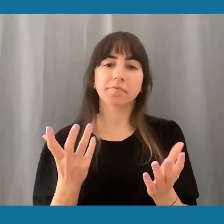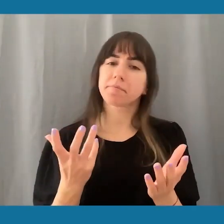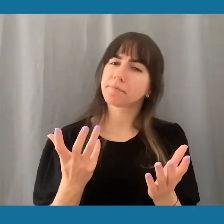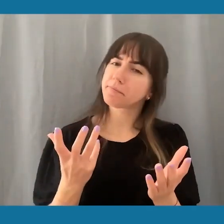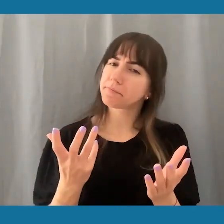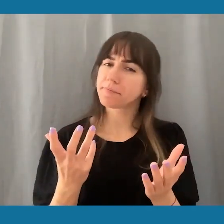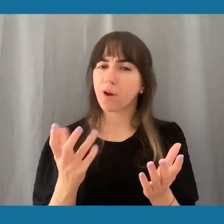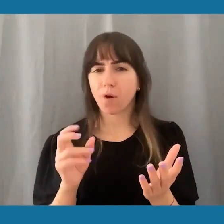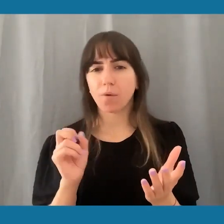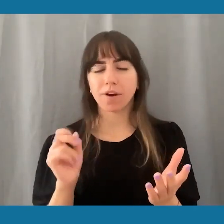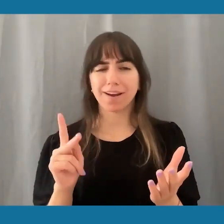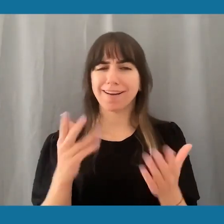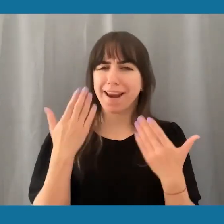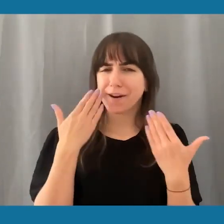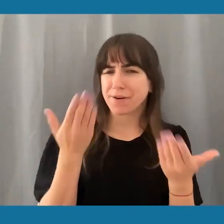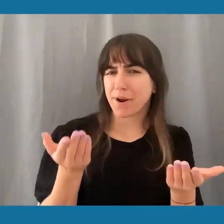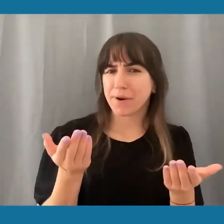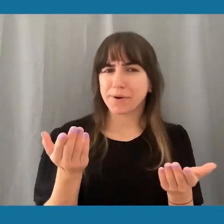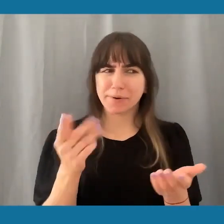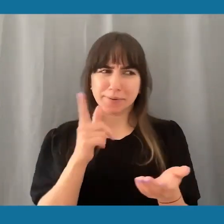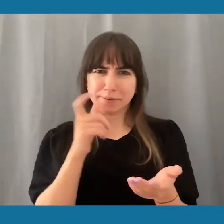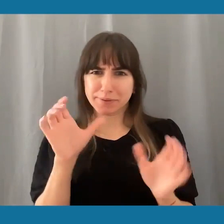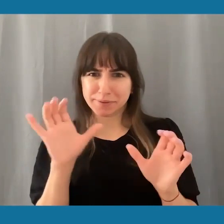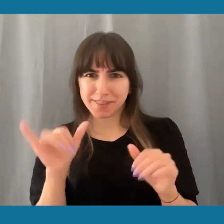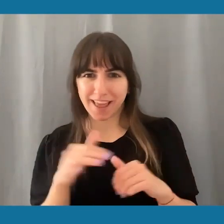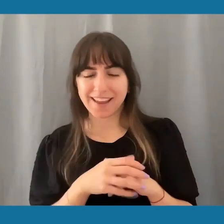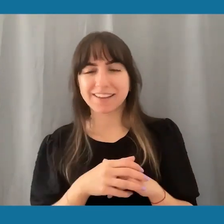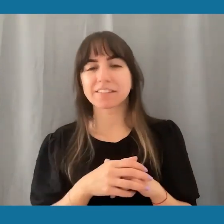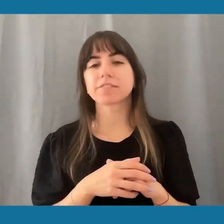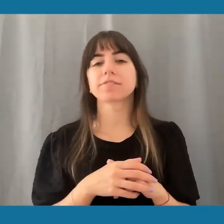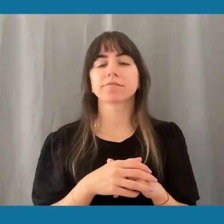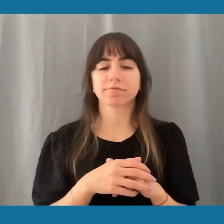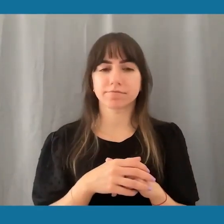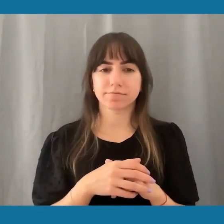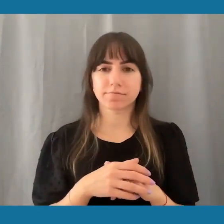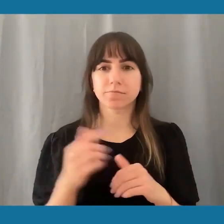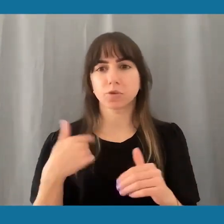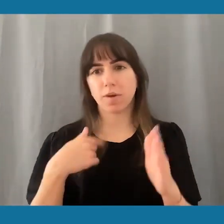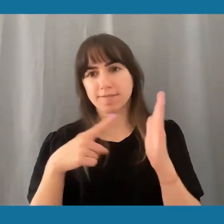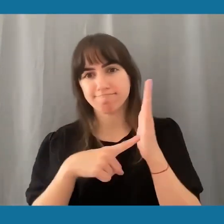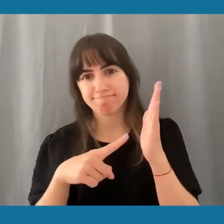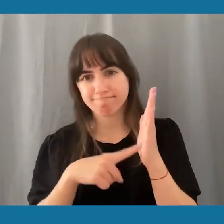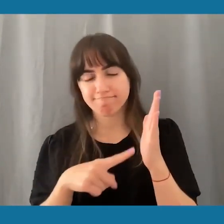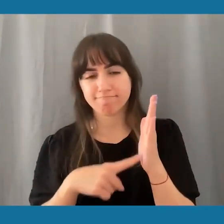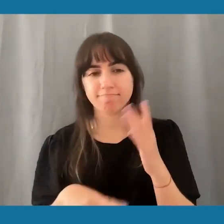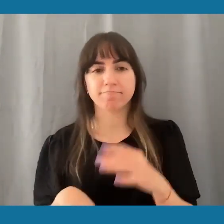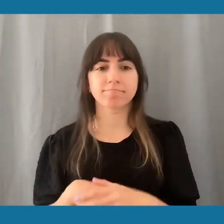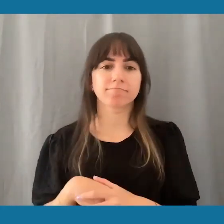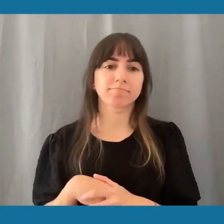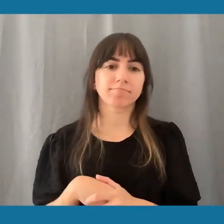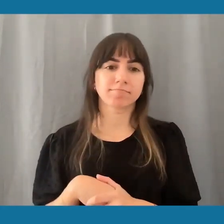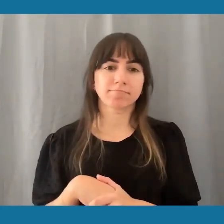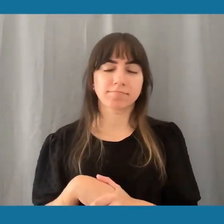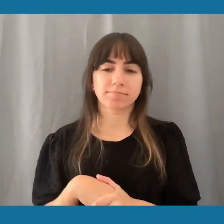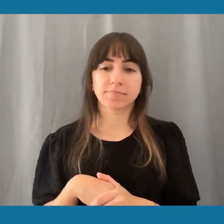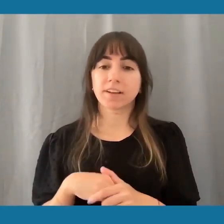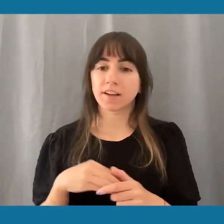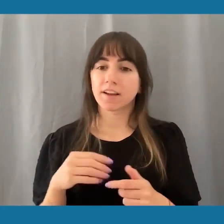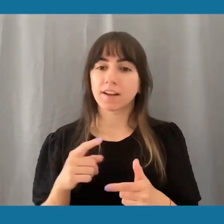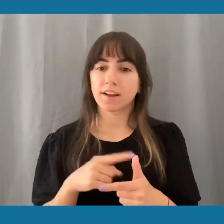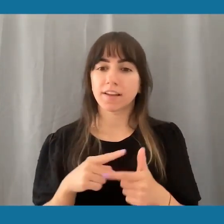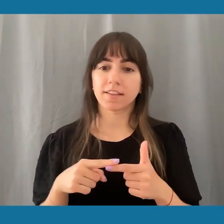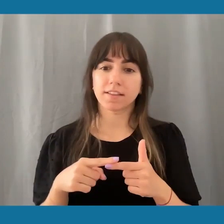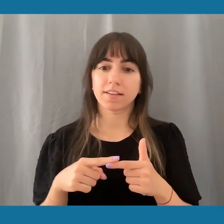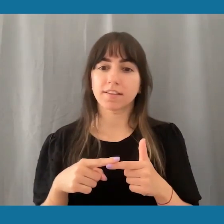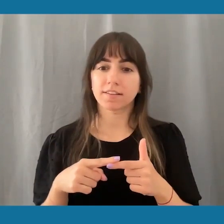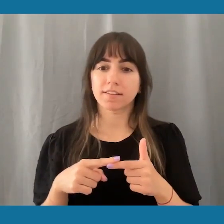out, those that were smart were doing it, and those that were not in the know were not. And so I said, okay, well, let me check it